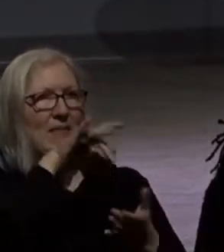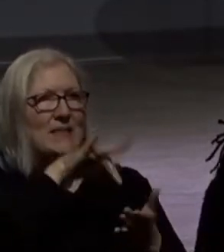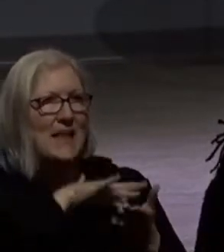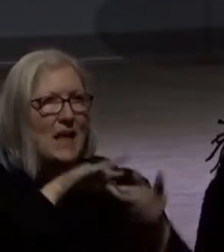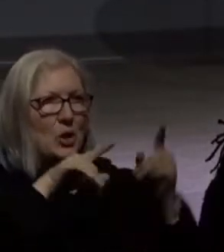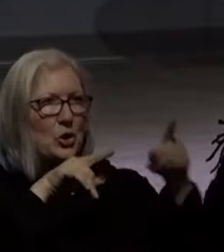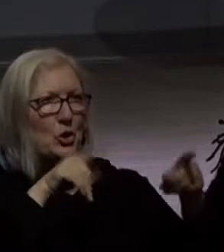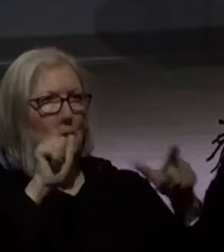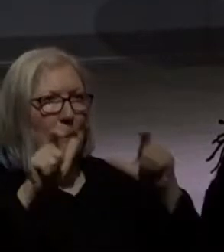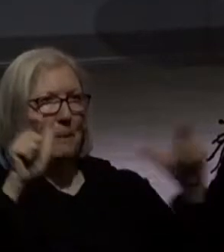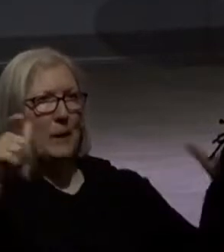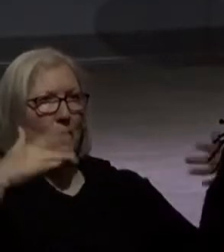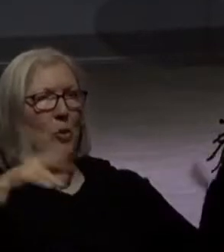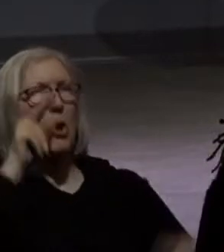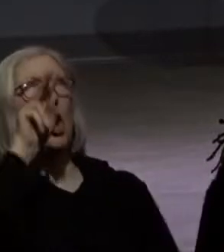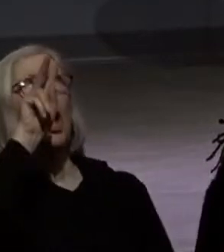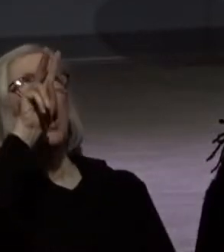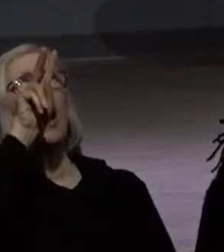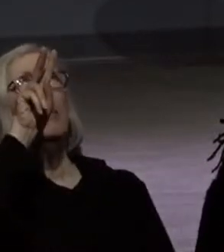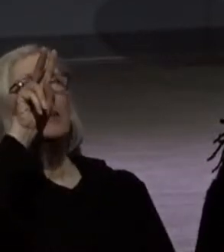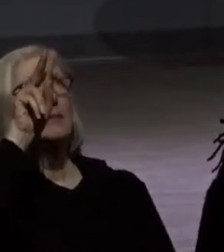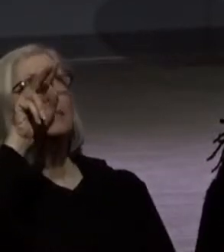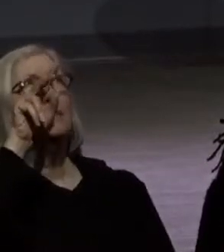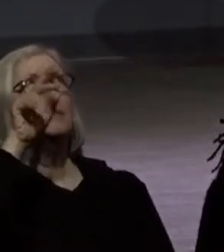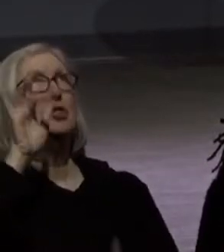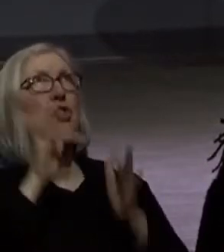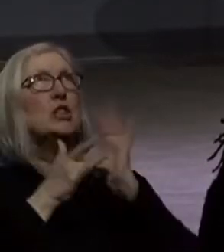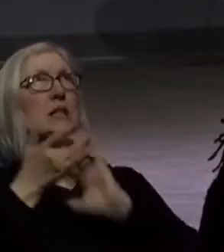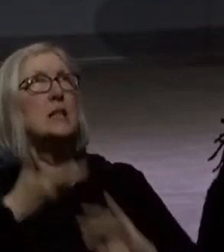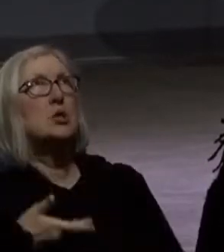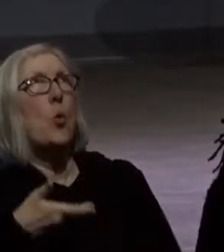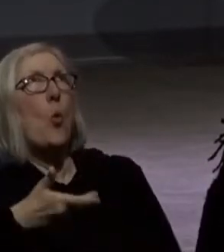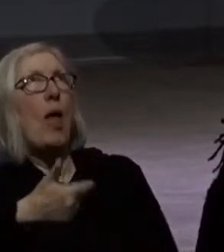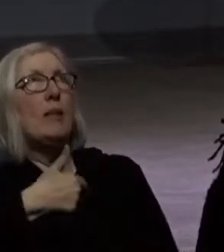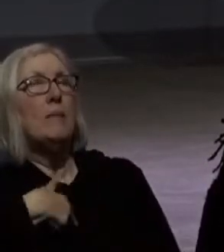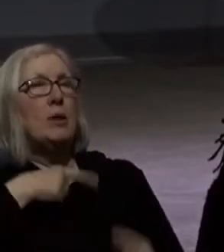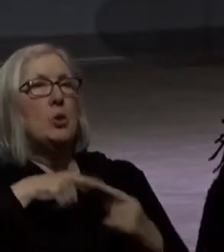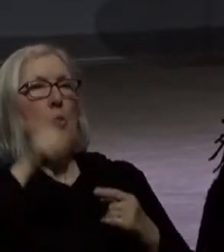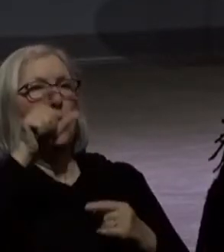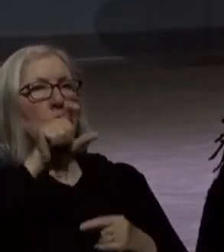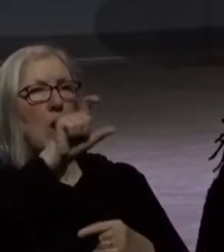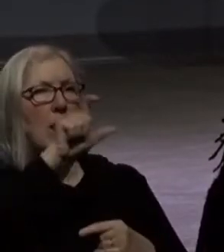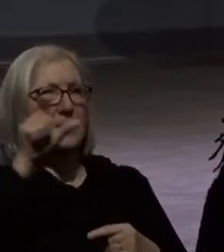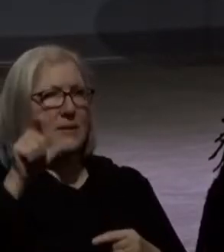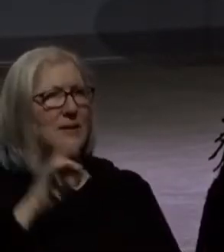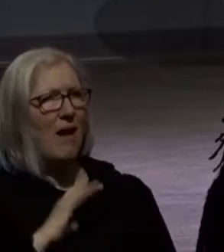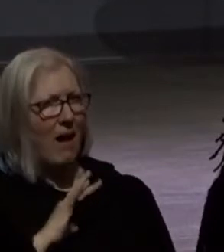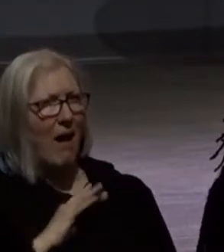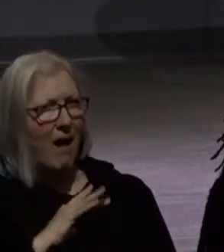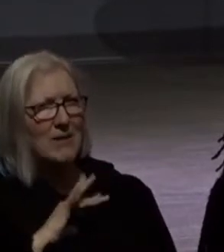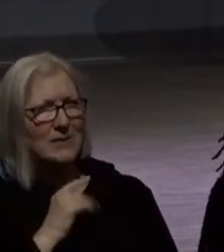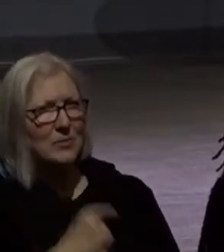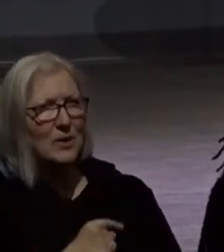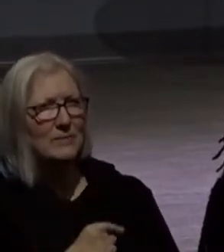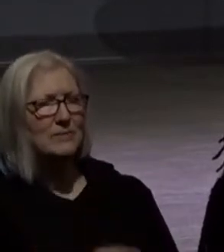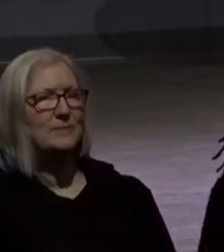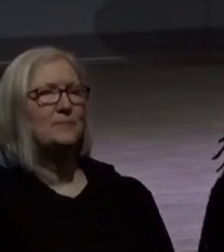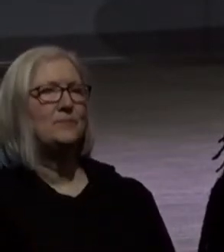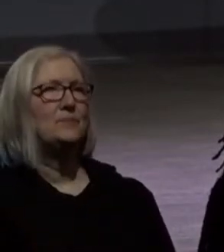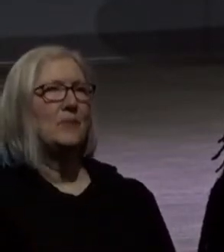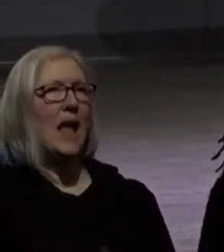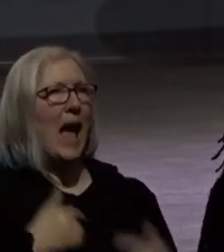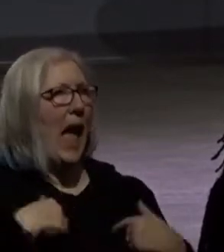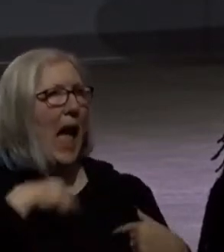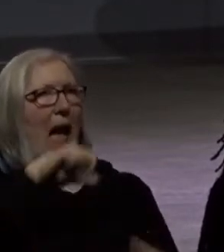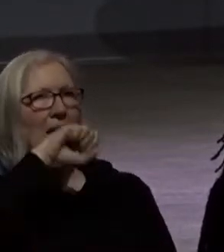you can think, I'm welcome at the cross on the hill of Calvary. Isn't that awesome? Right? That's so amazing. I